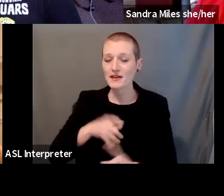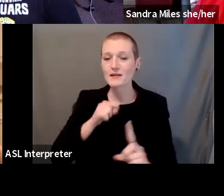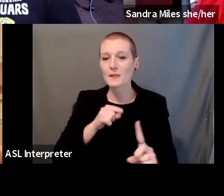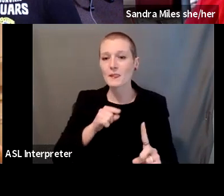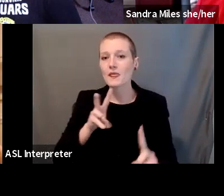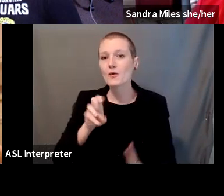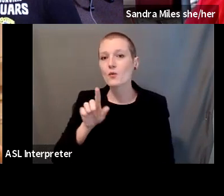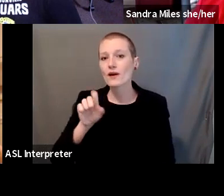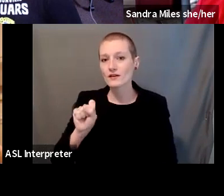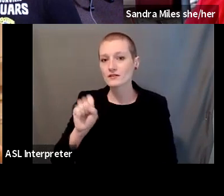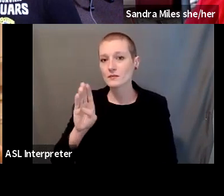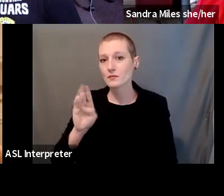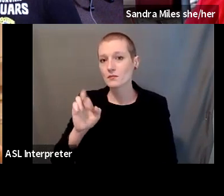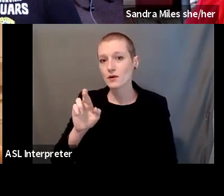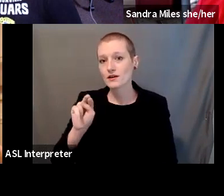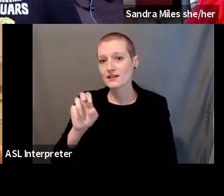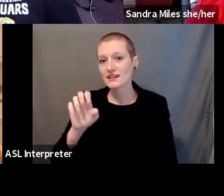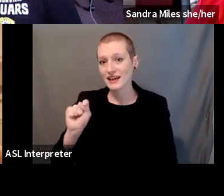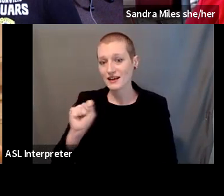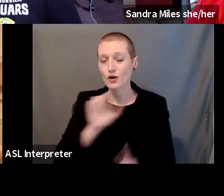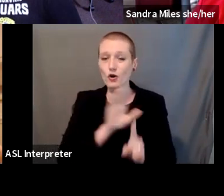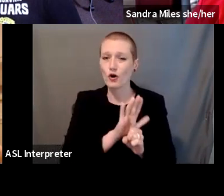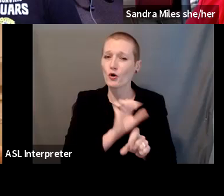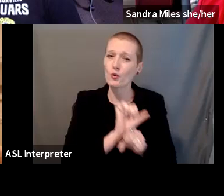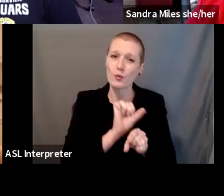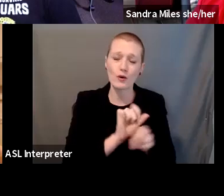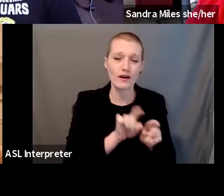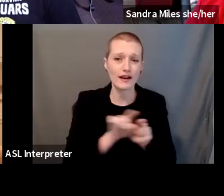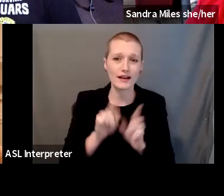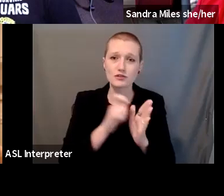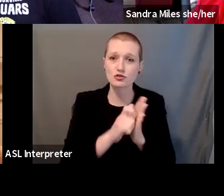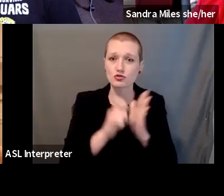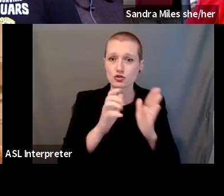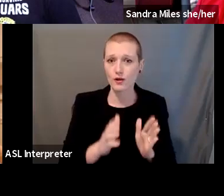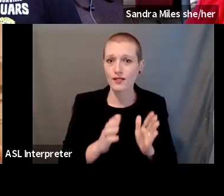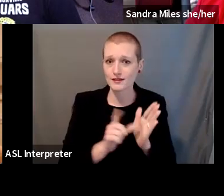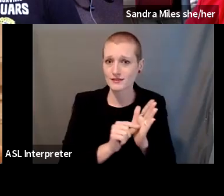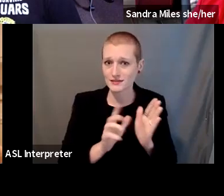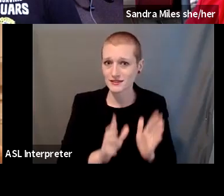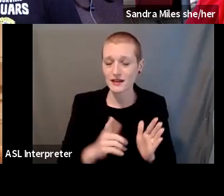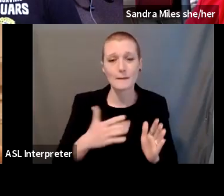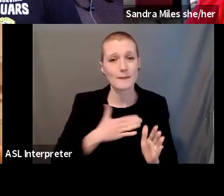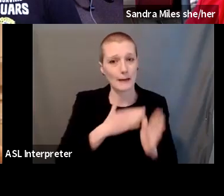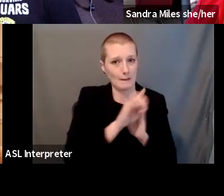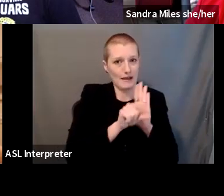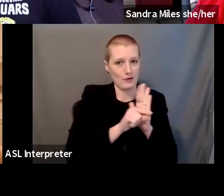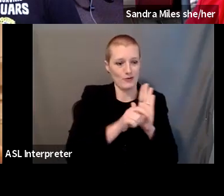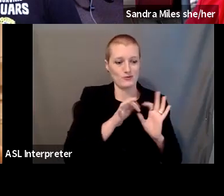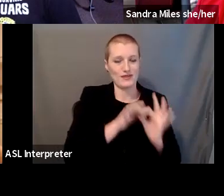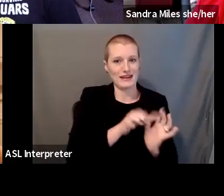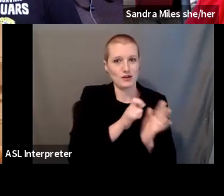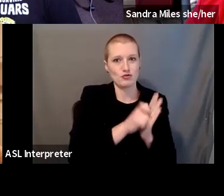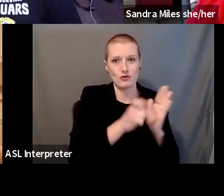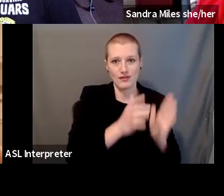Wells Barnett, because of the work that she did as a journalist. My background is as a journalist, and so I'm always, you know, dear to